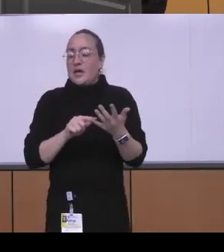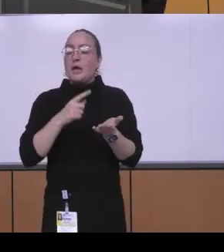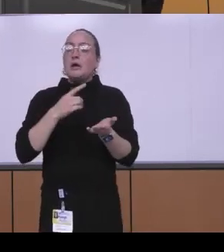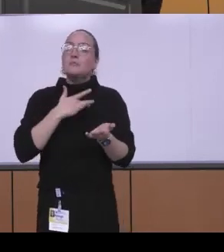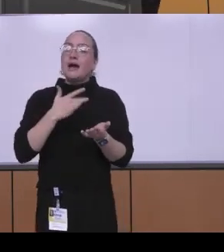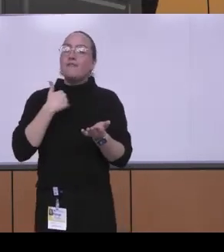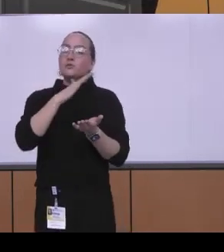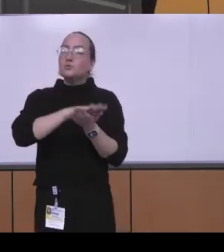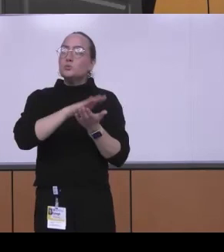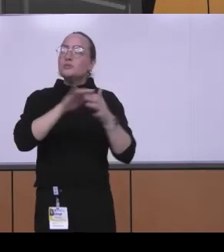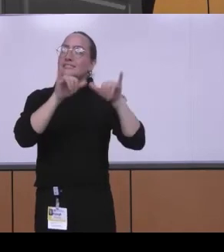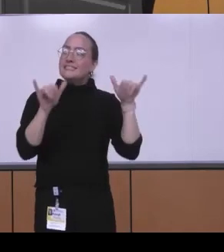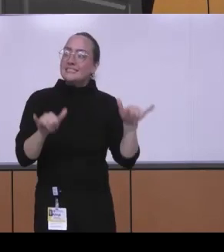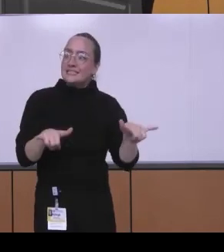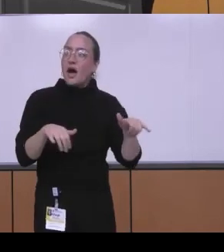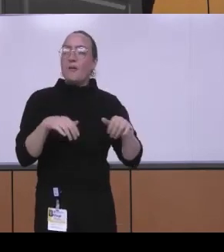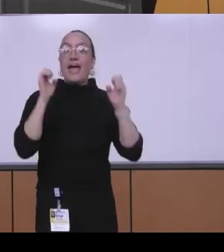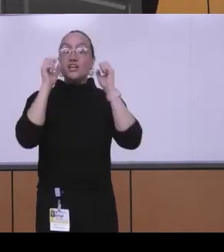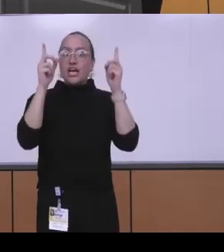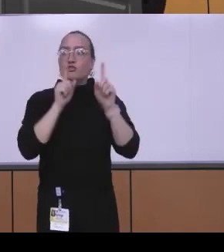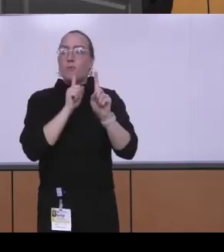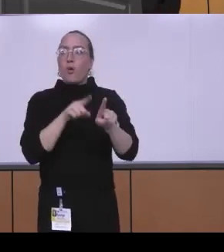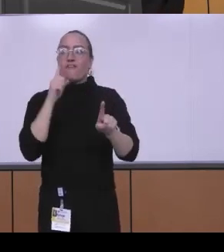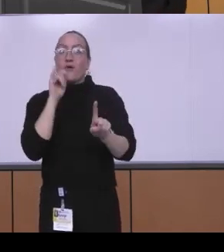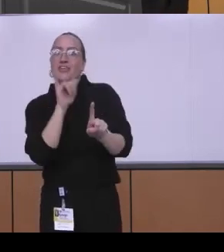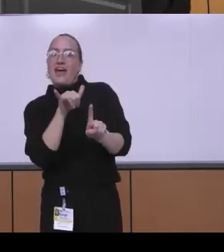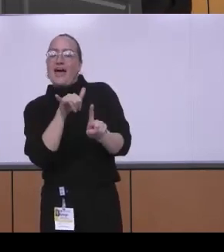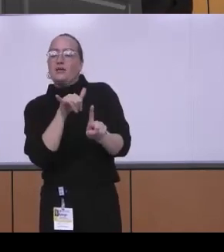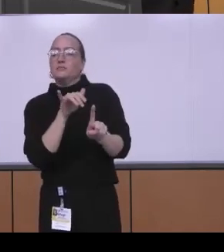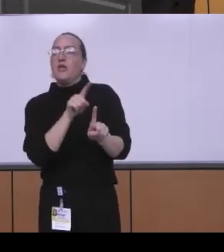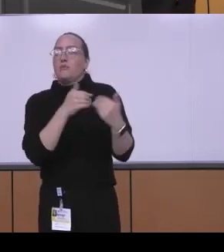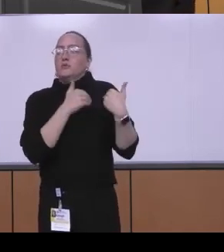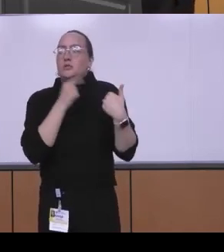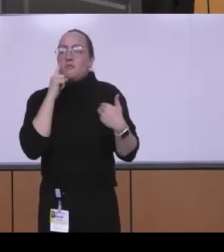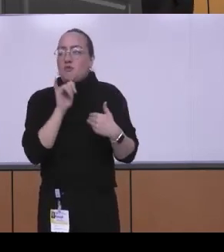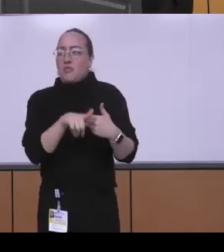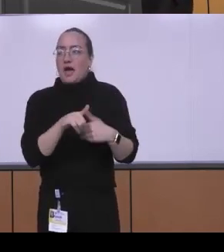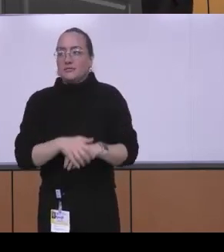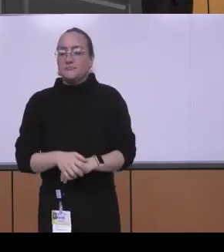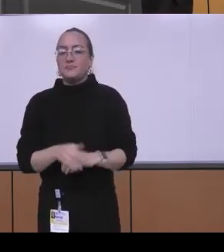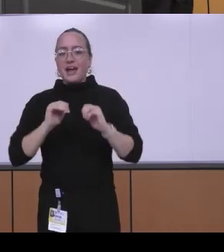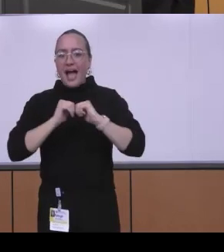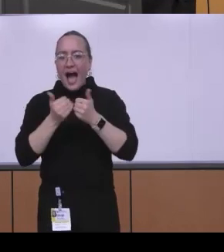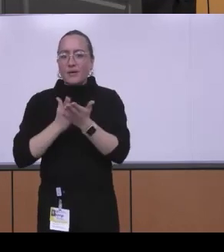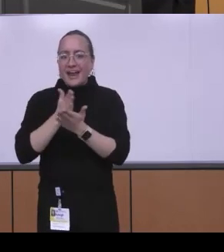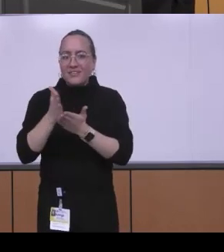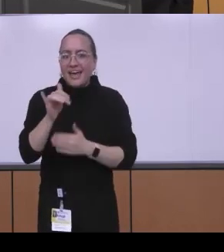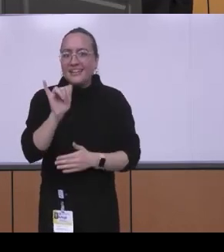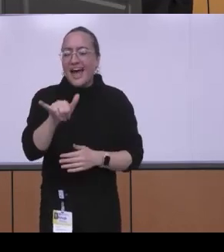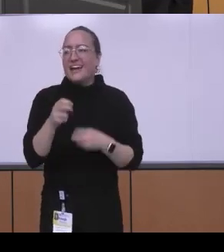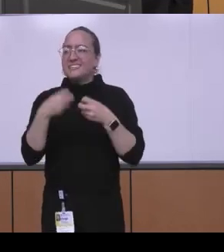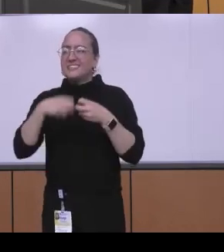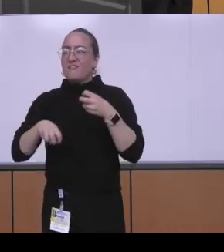that are coming. That's the biggest bulk of the educational reports who are trying. So how to navigate that is tough, and obviously you